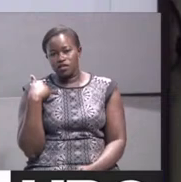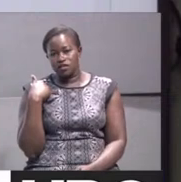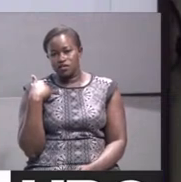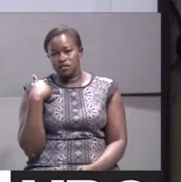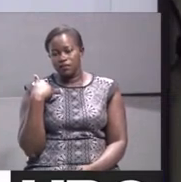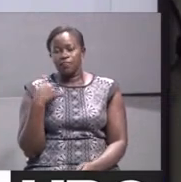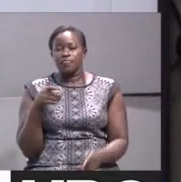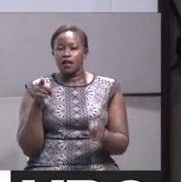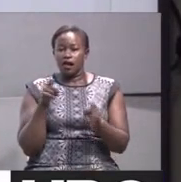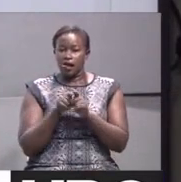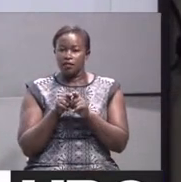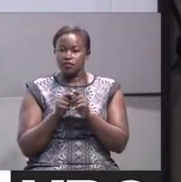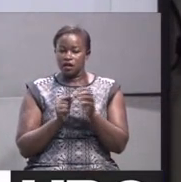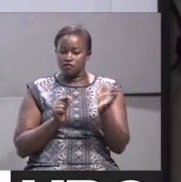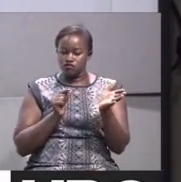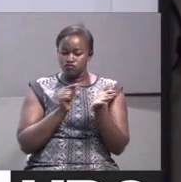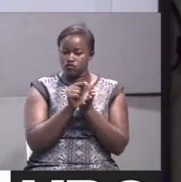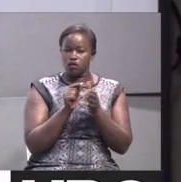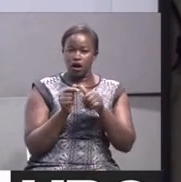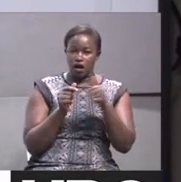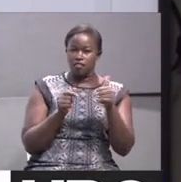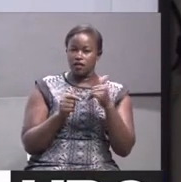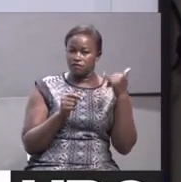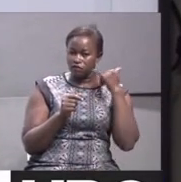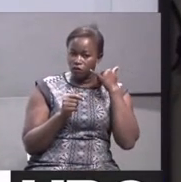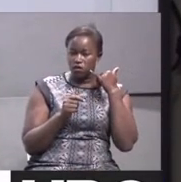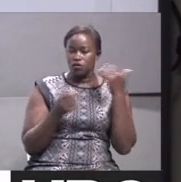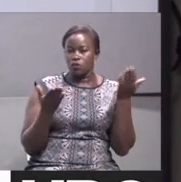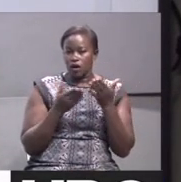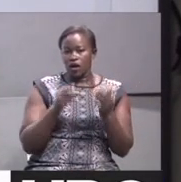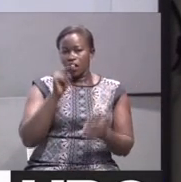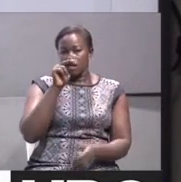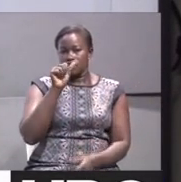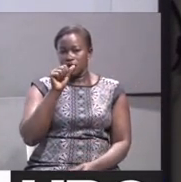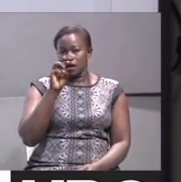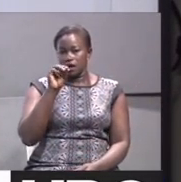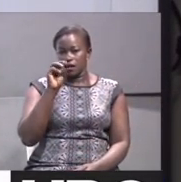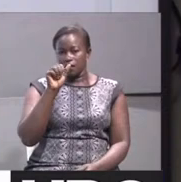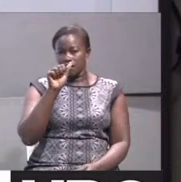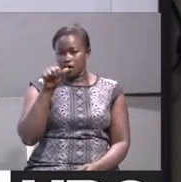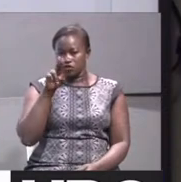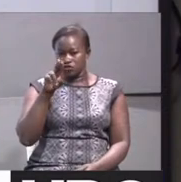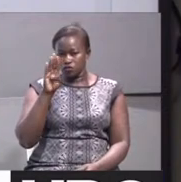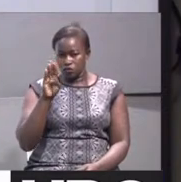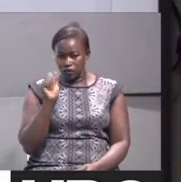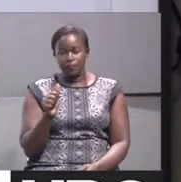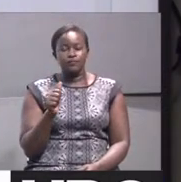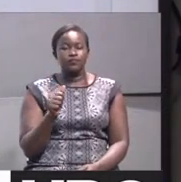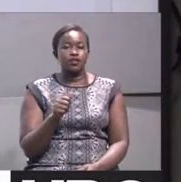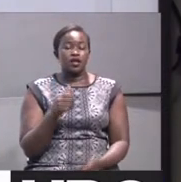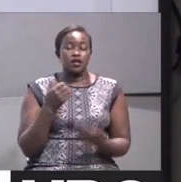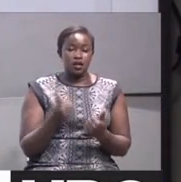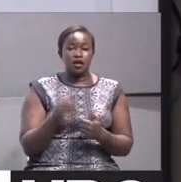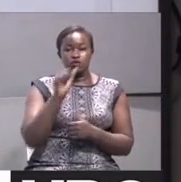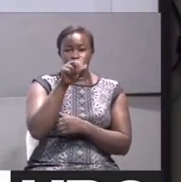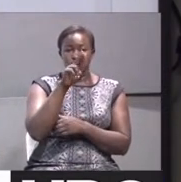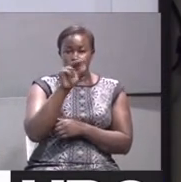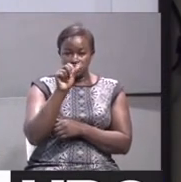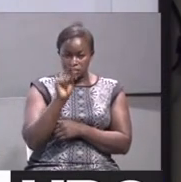was inserted in this phone while at Namasuba. Susan Magala's